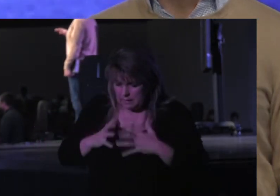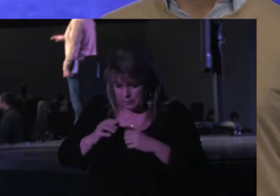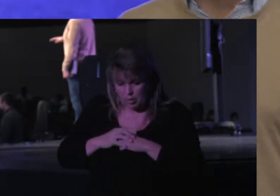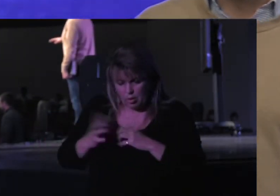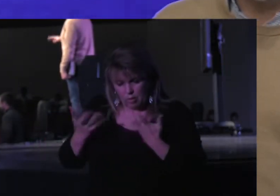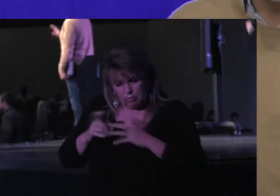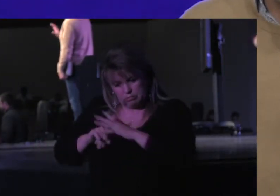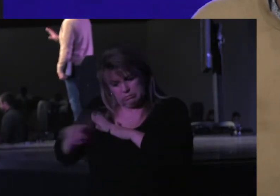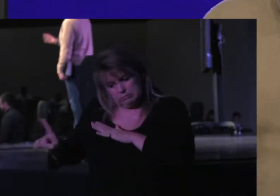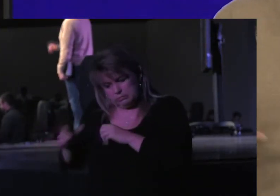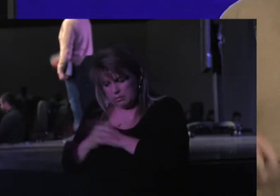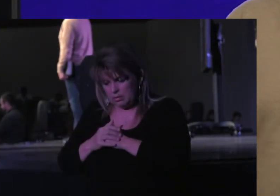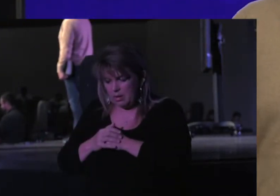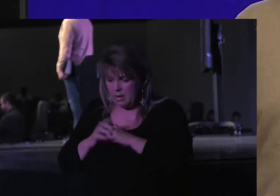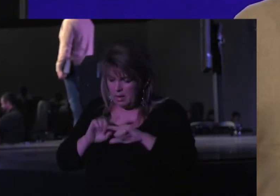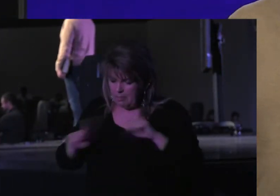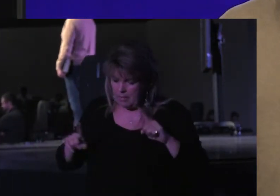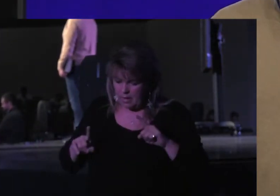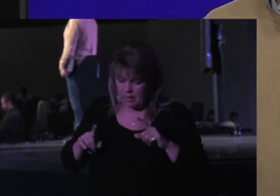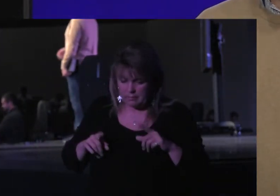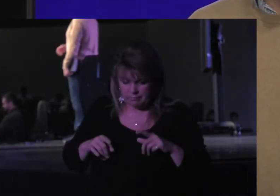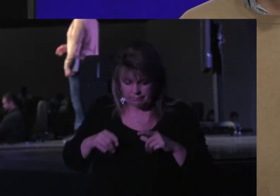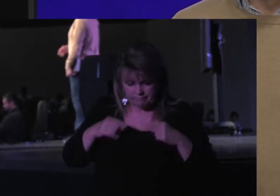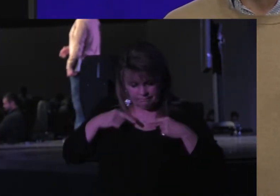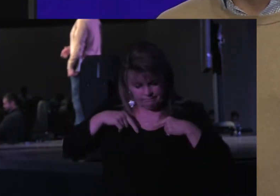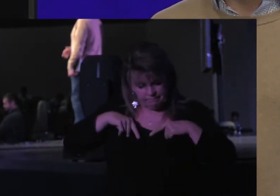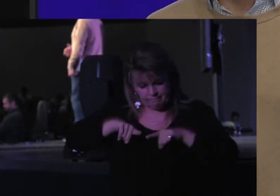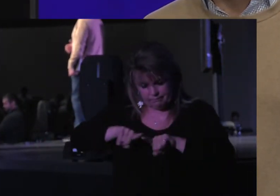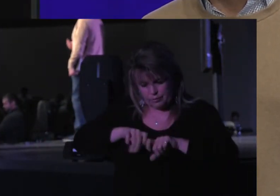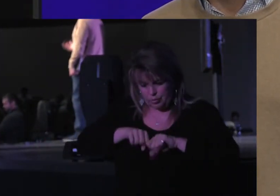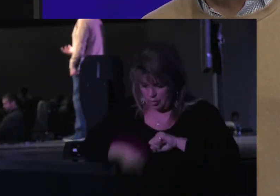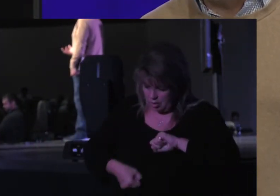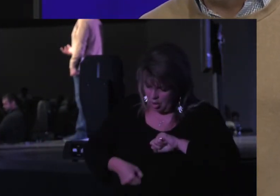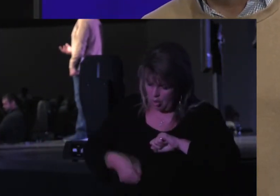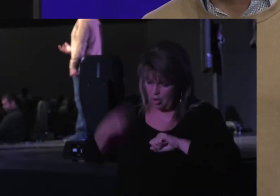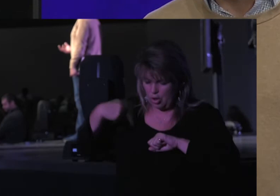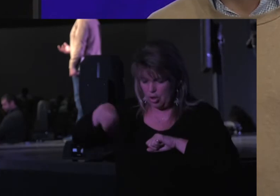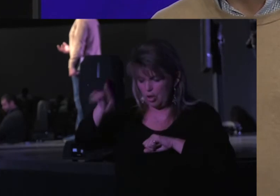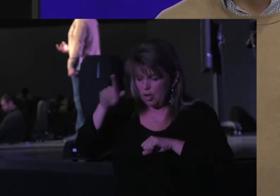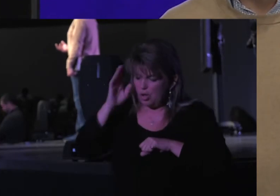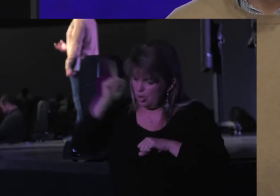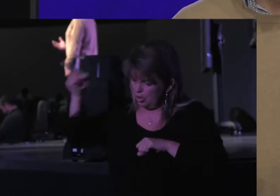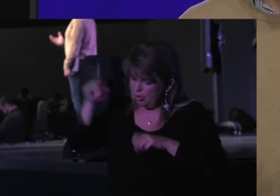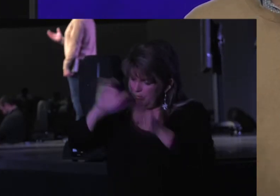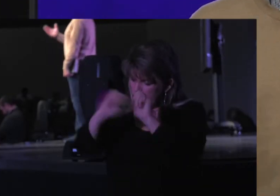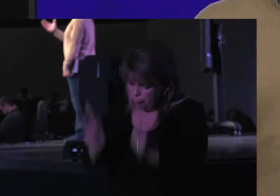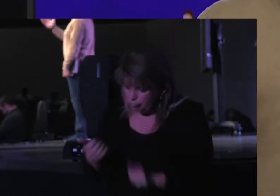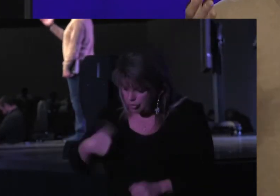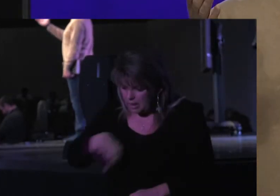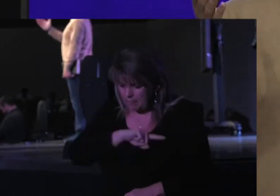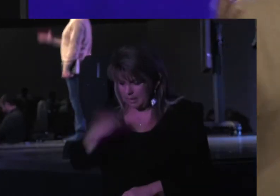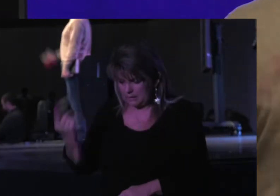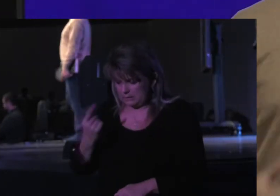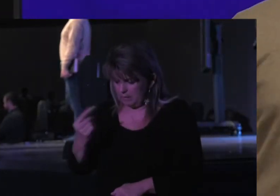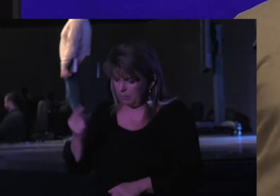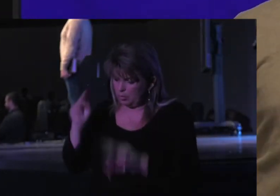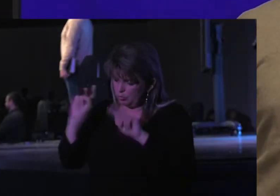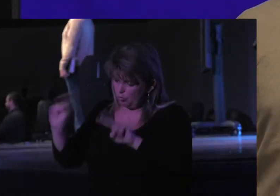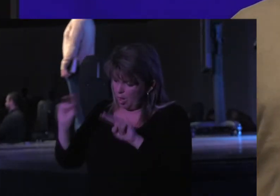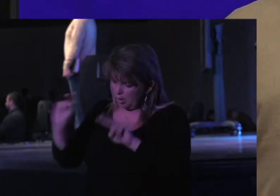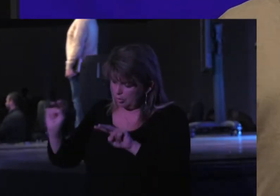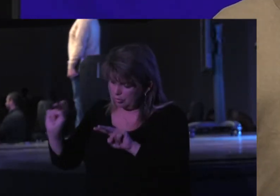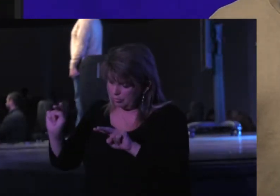is in the pain of hurt that you mold us and shape us. Lord, someone's watching on